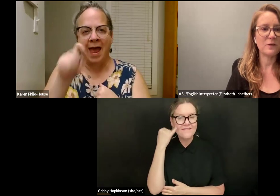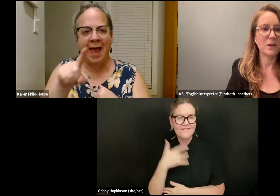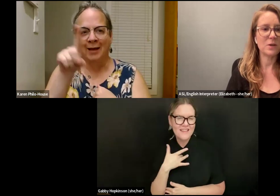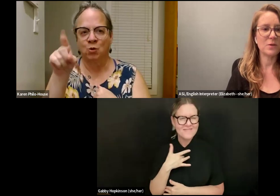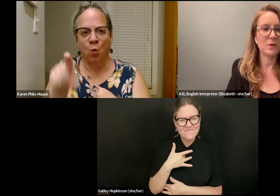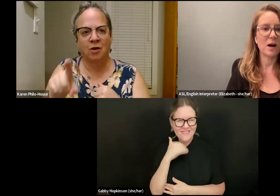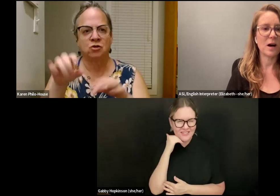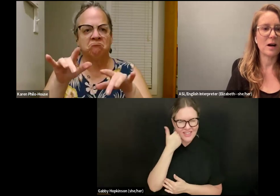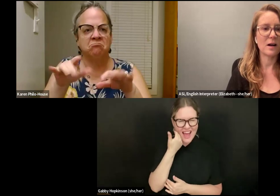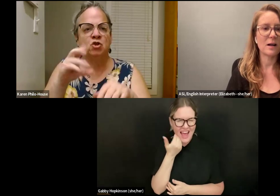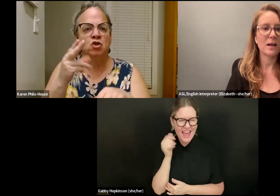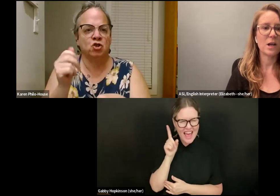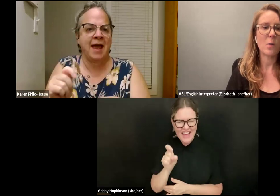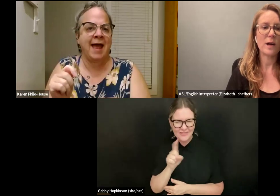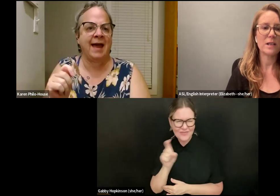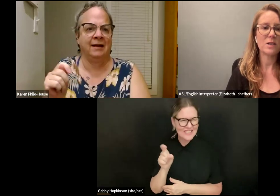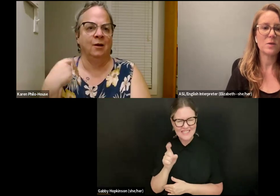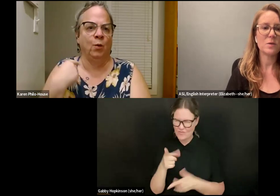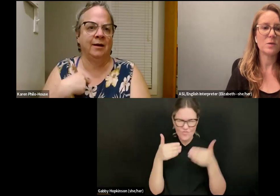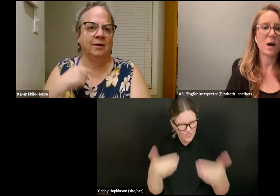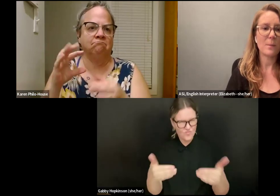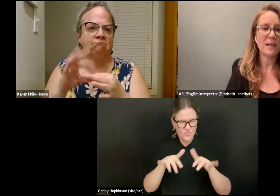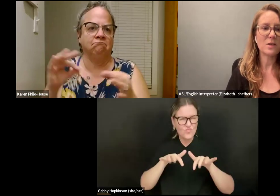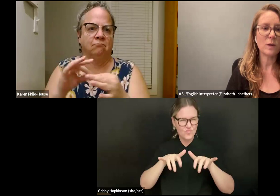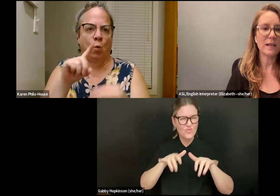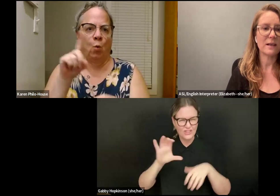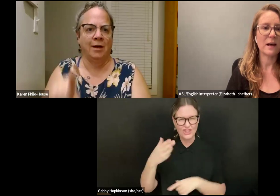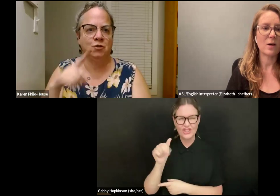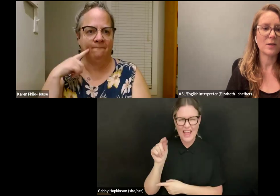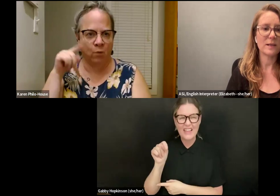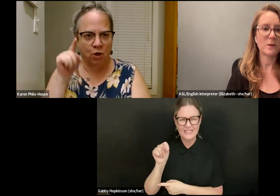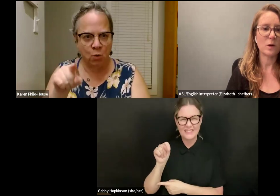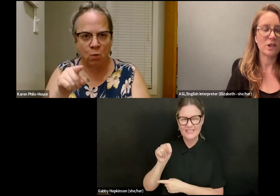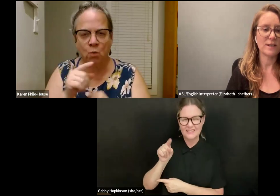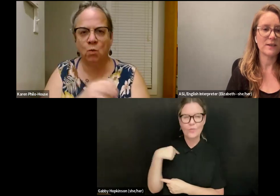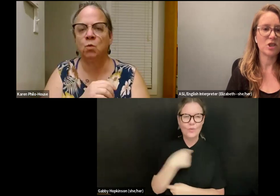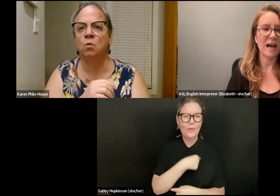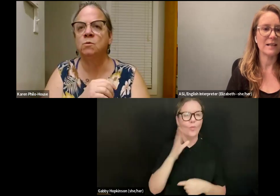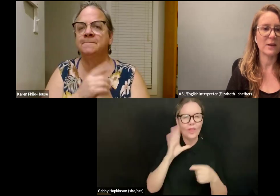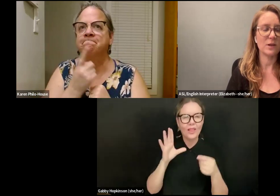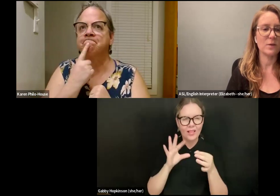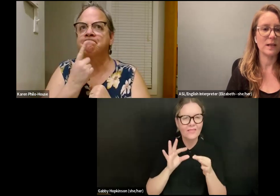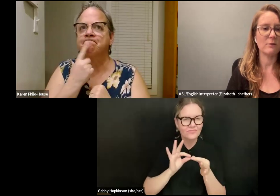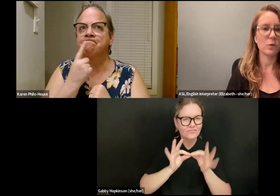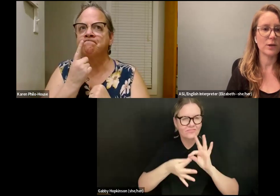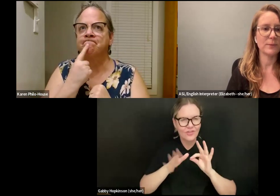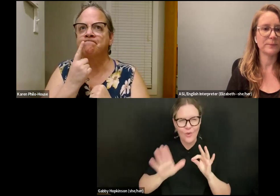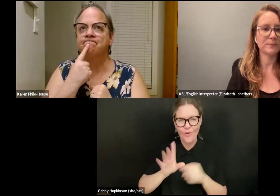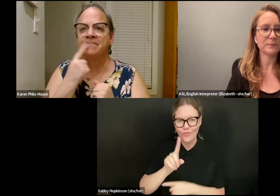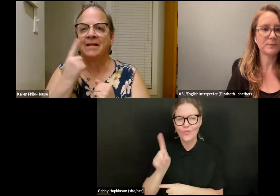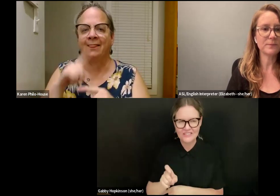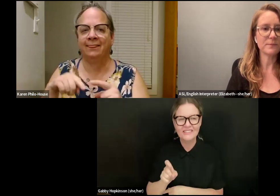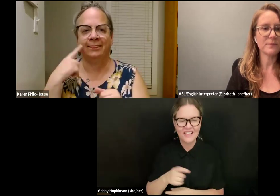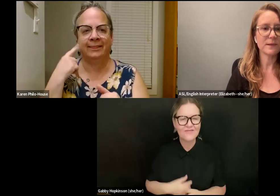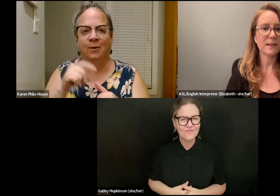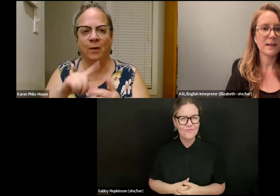And if you are not wanting to comment, we can also accept questions in the chat and read those out for you.